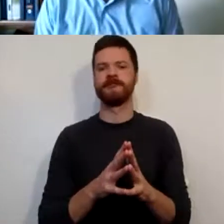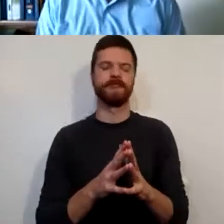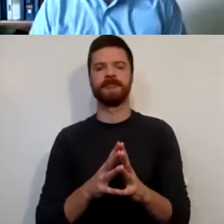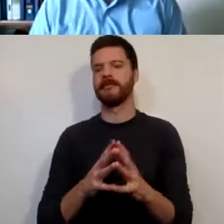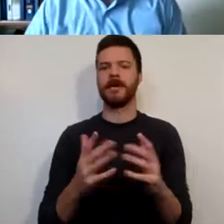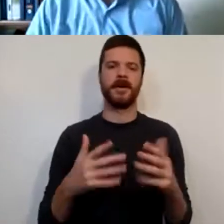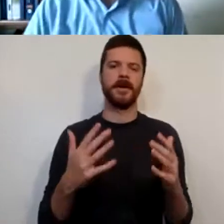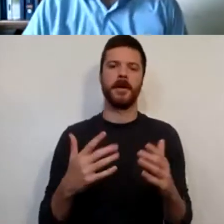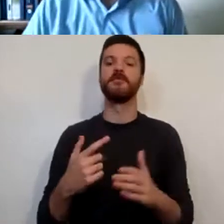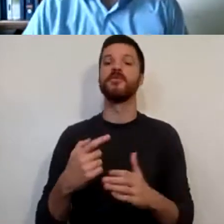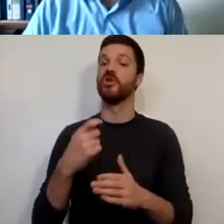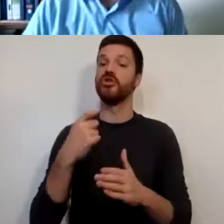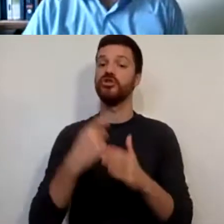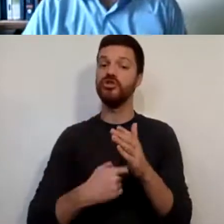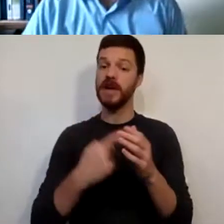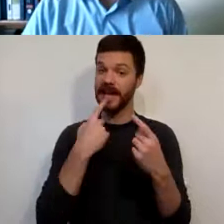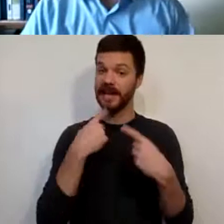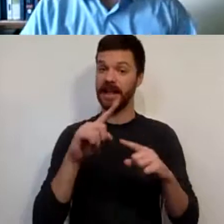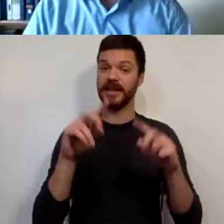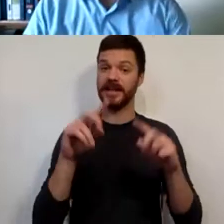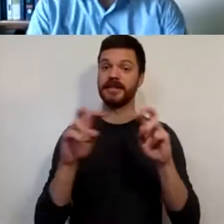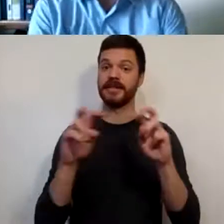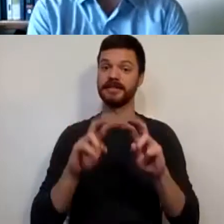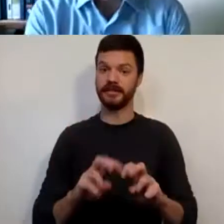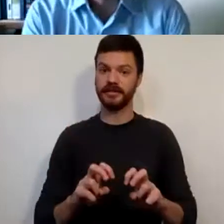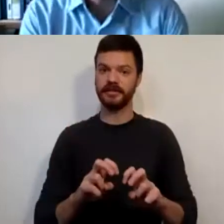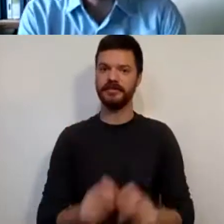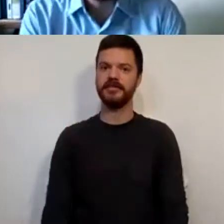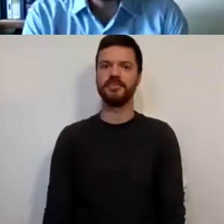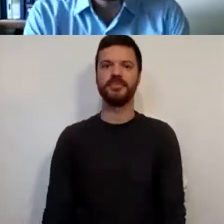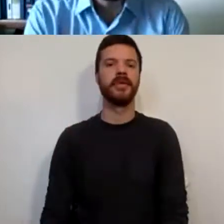cost effectiveness analyses. So it's kind of like life years saved,